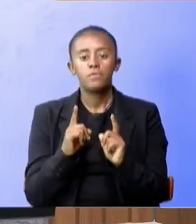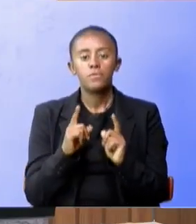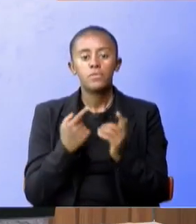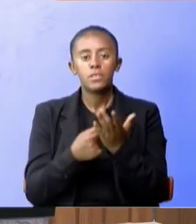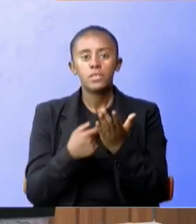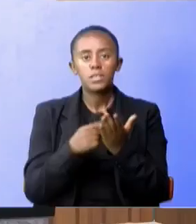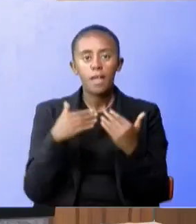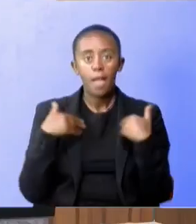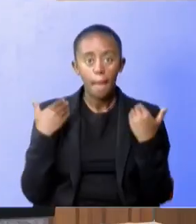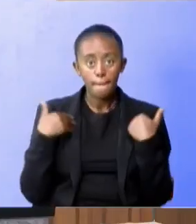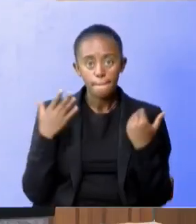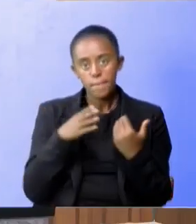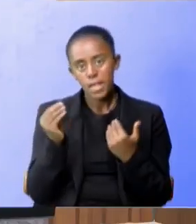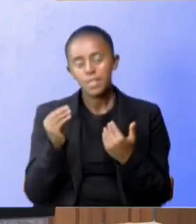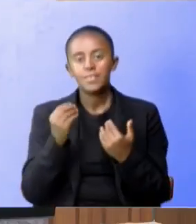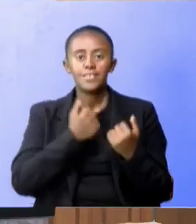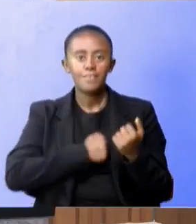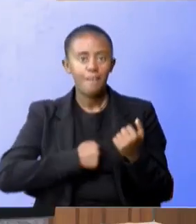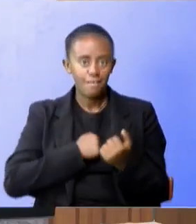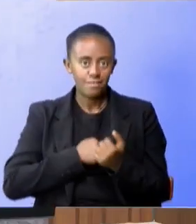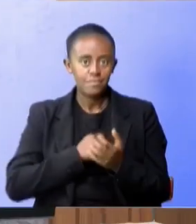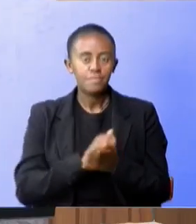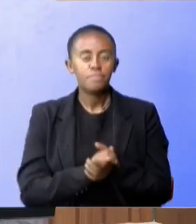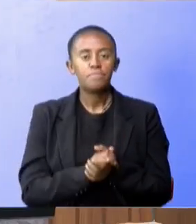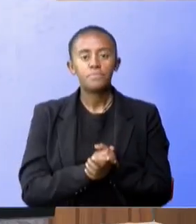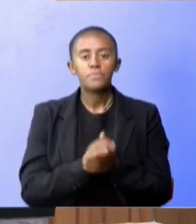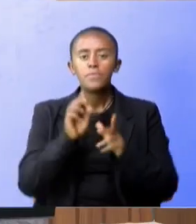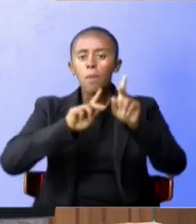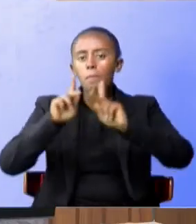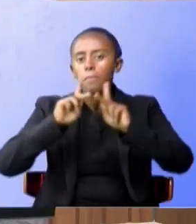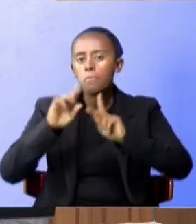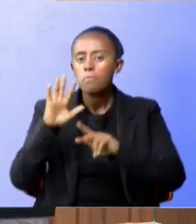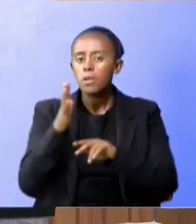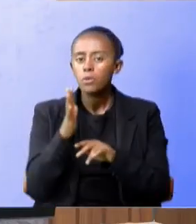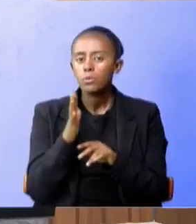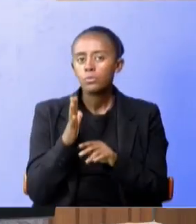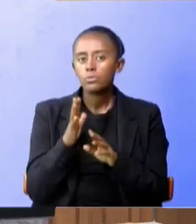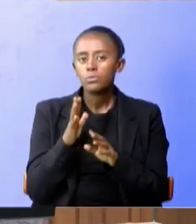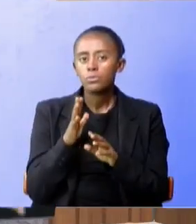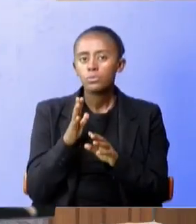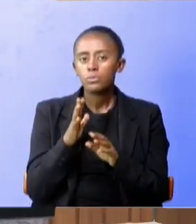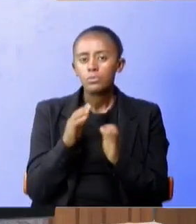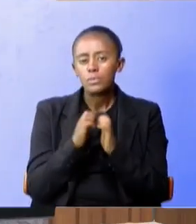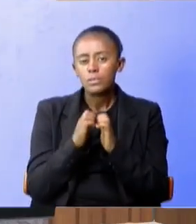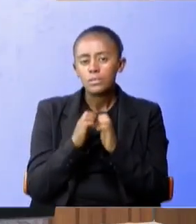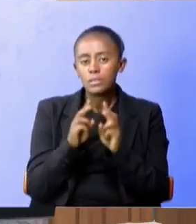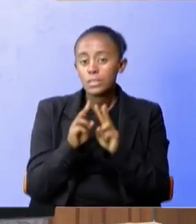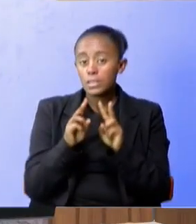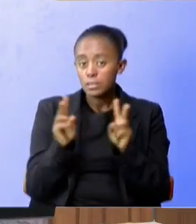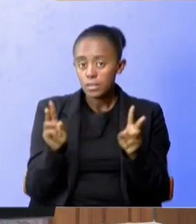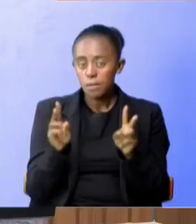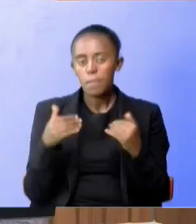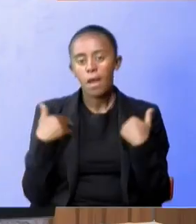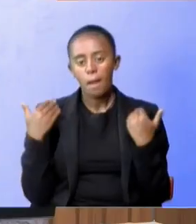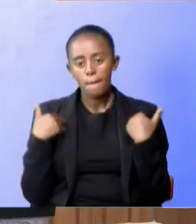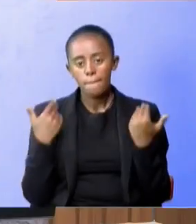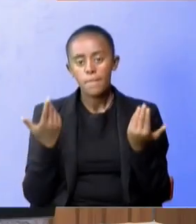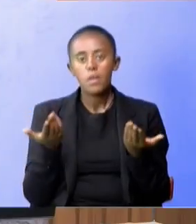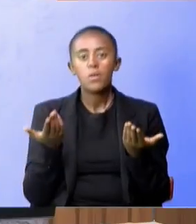like happy and sad. People may not be extremely happy